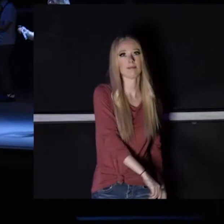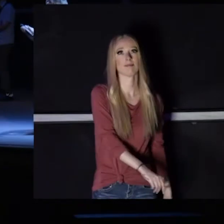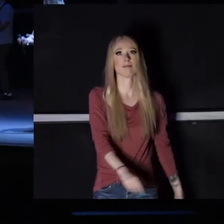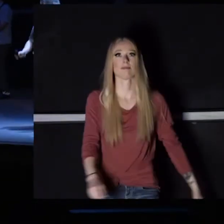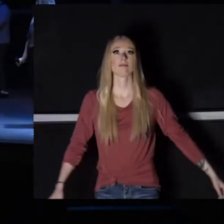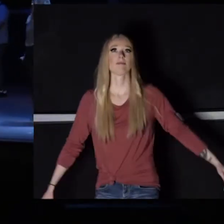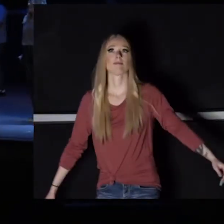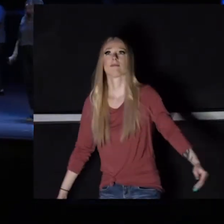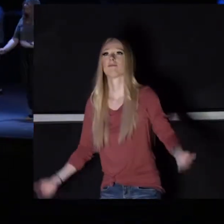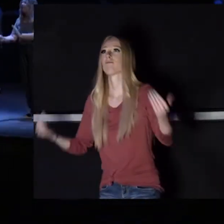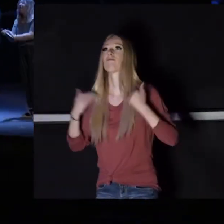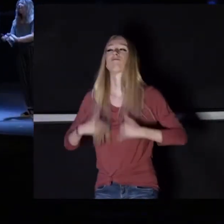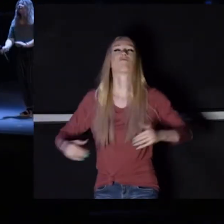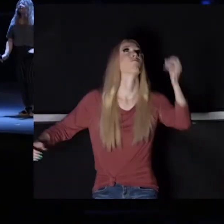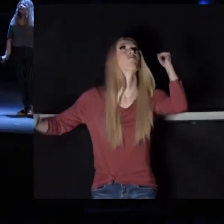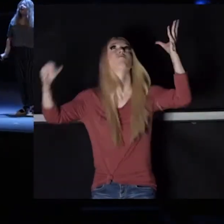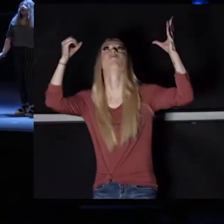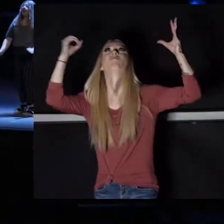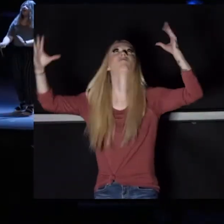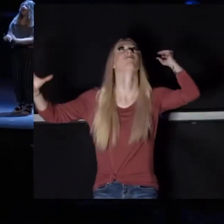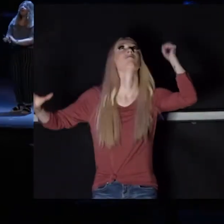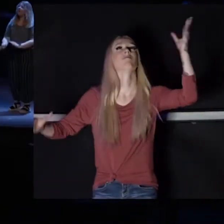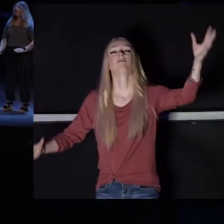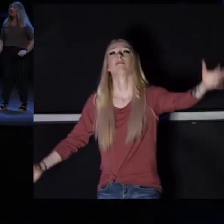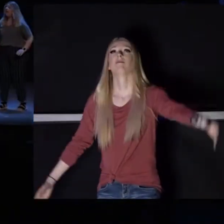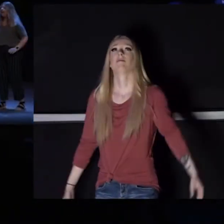Hey! Oh, I'll testify.